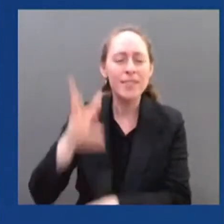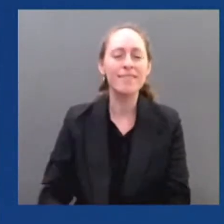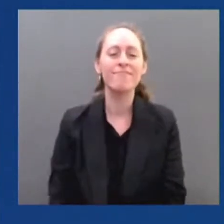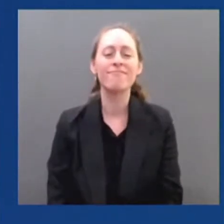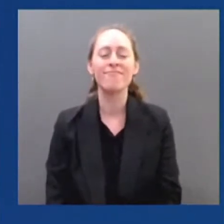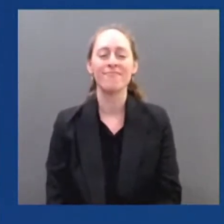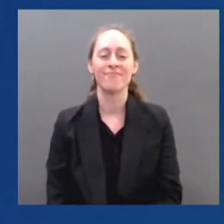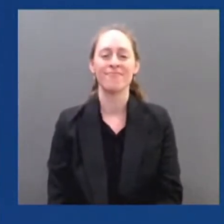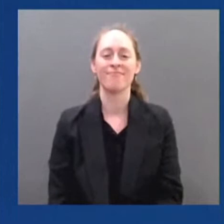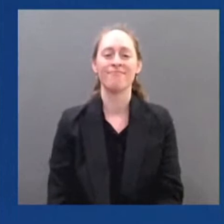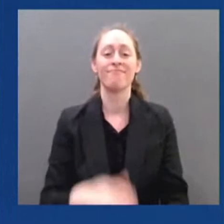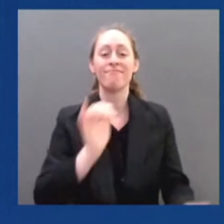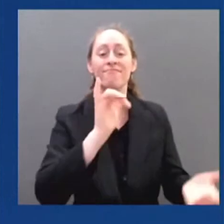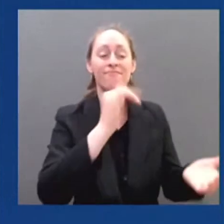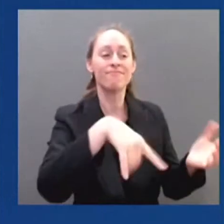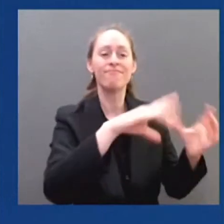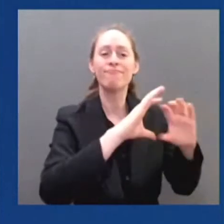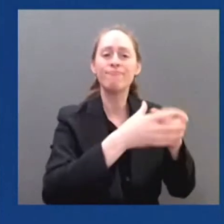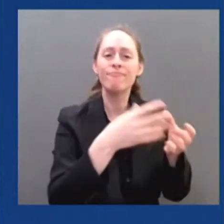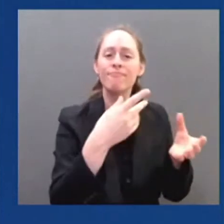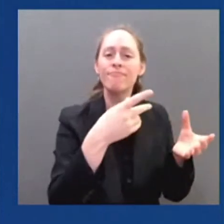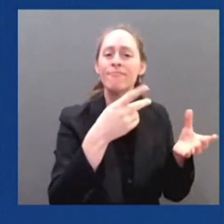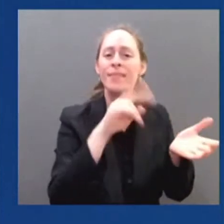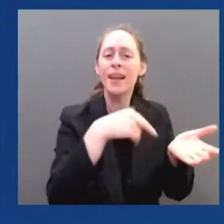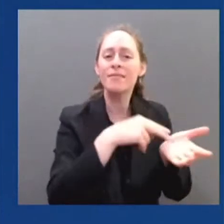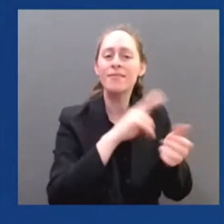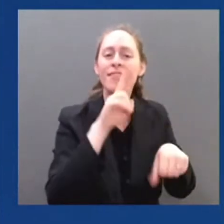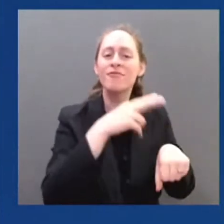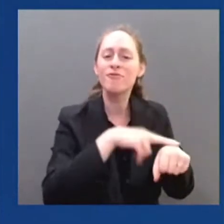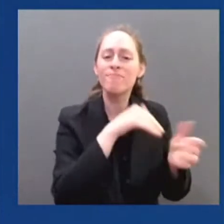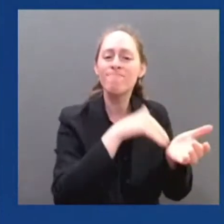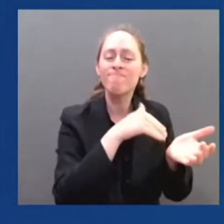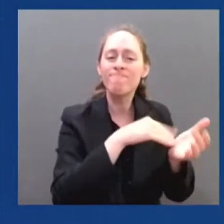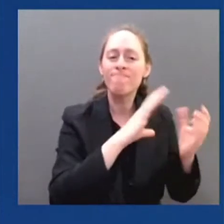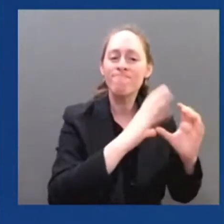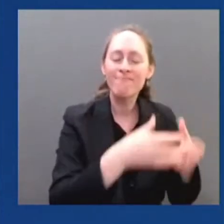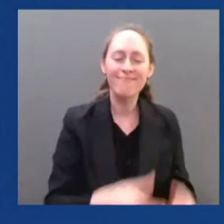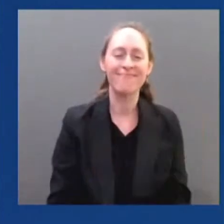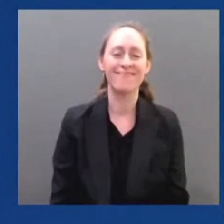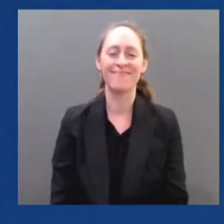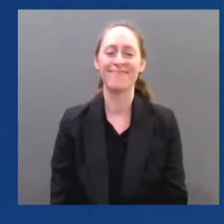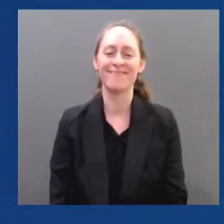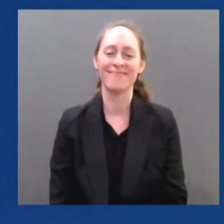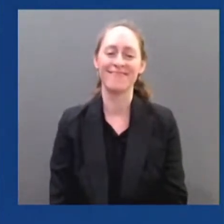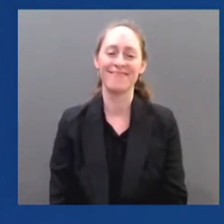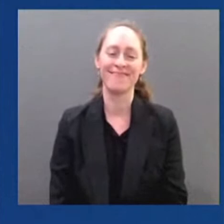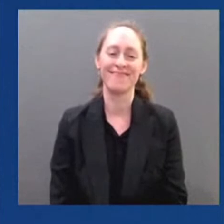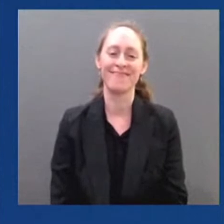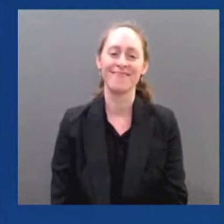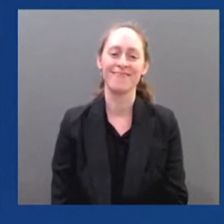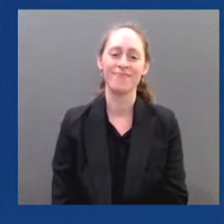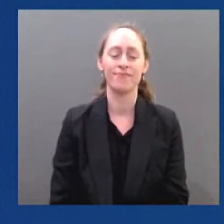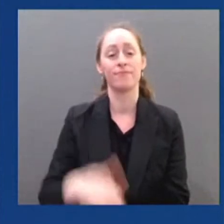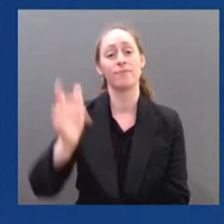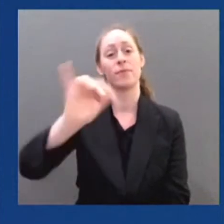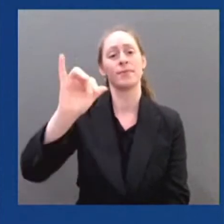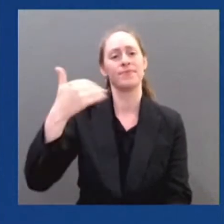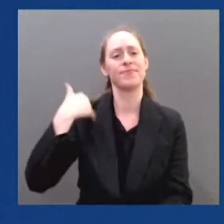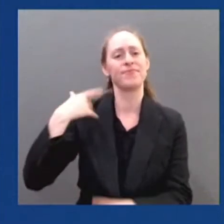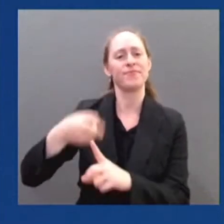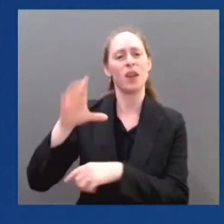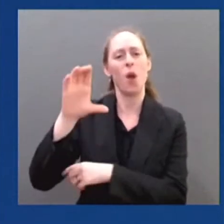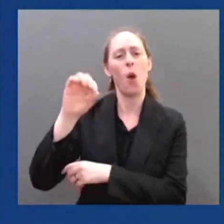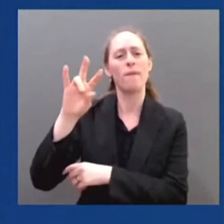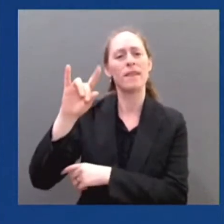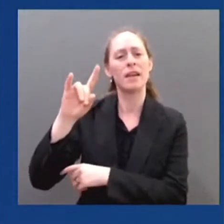the COVID-19 Community Corps, an effort that has grown to include 17,000 members across healthcare, sports,